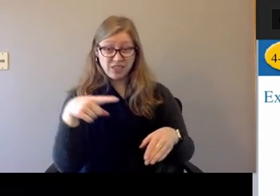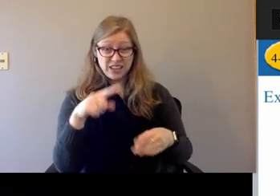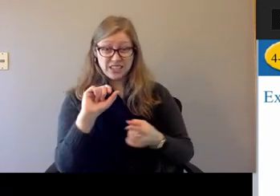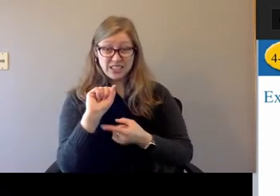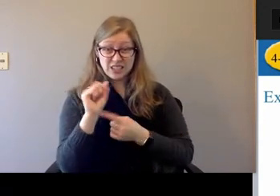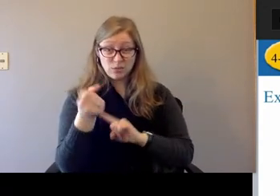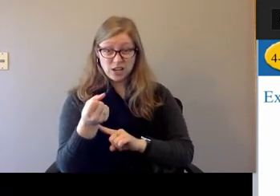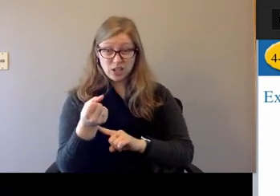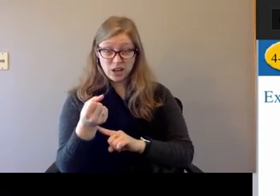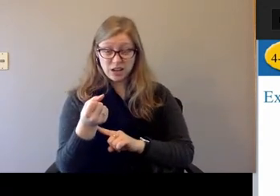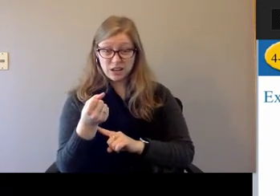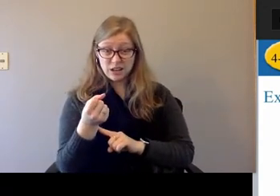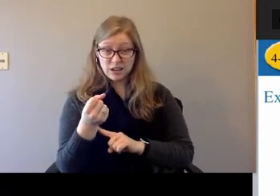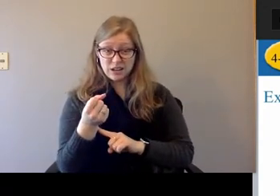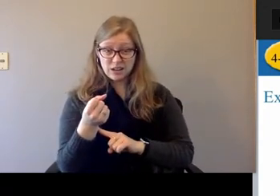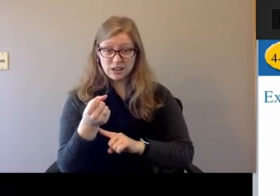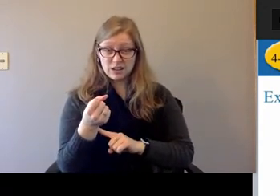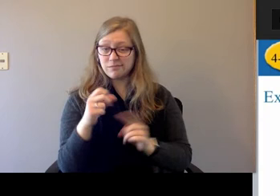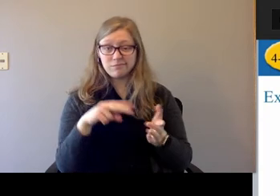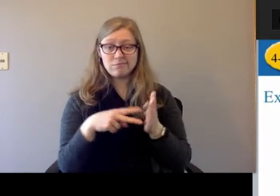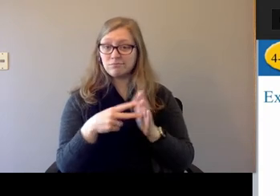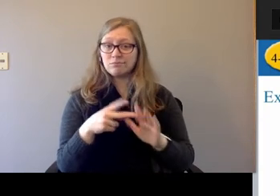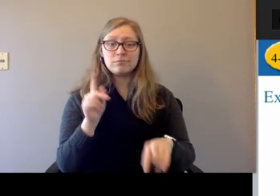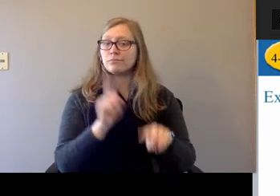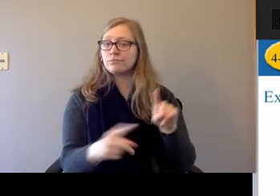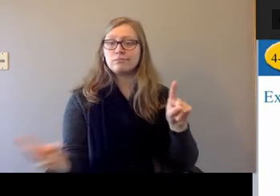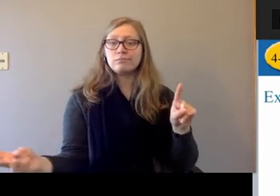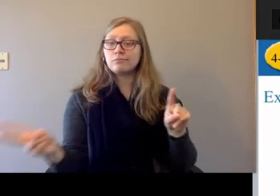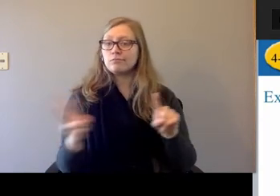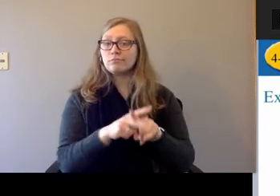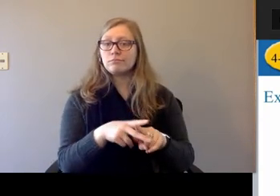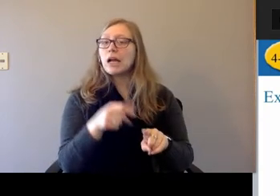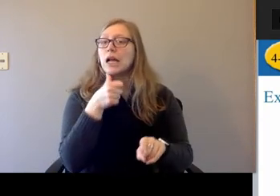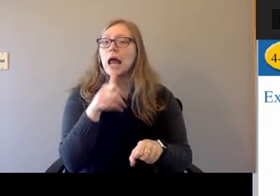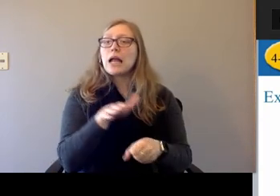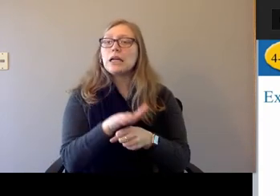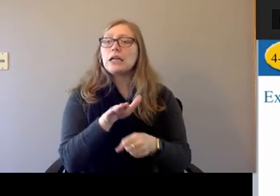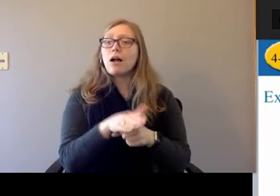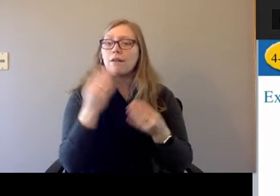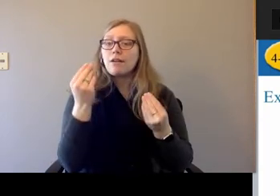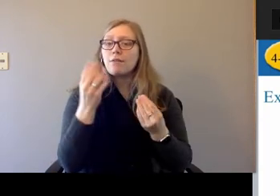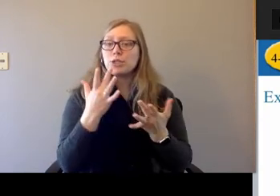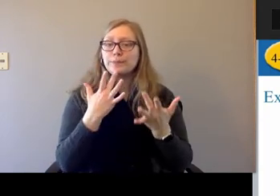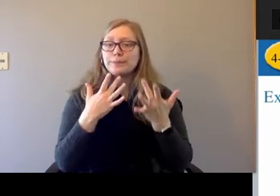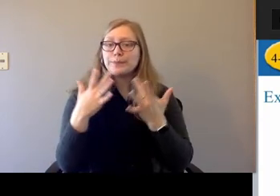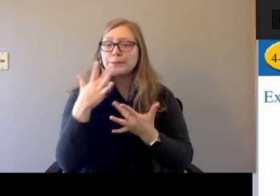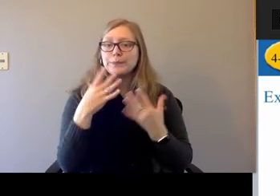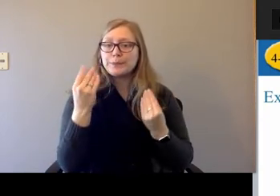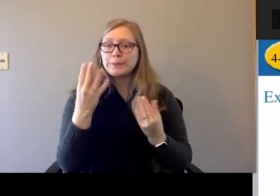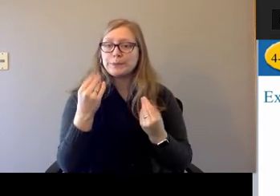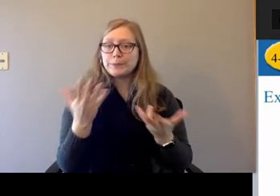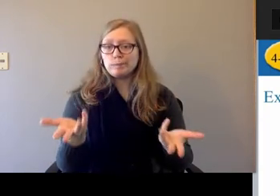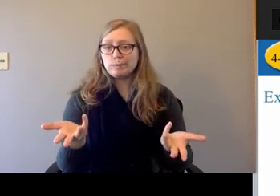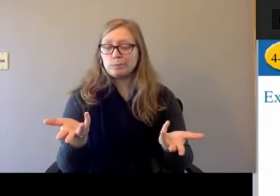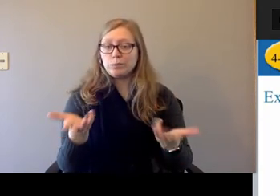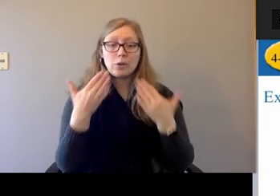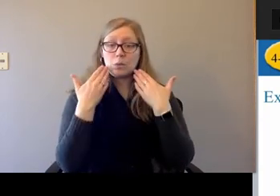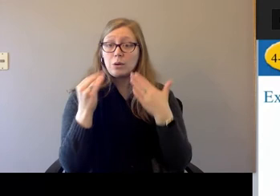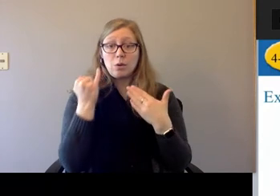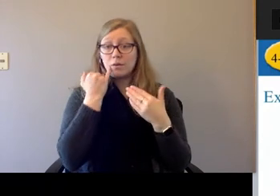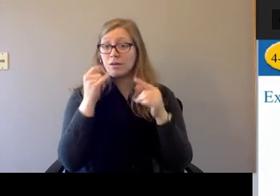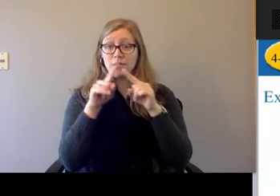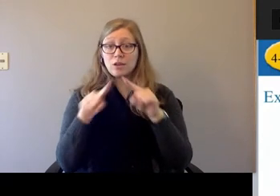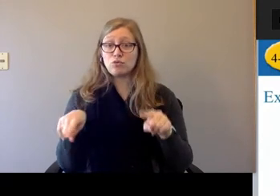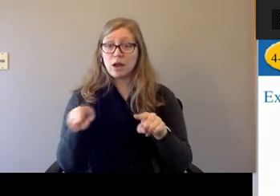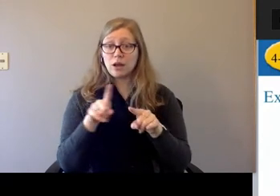example, we cannot use hypotenuse leg. So we don't know if the triangles are congruent or not.